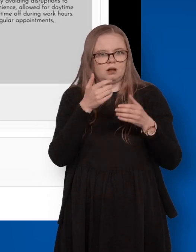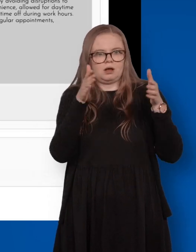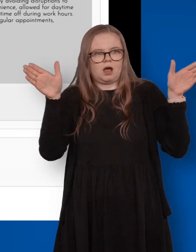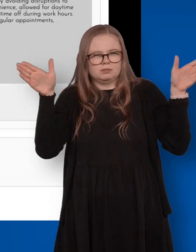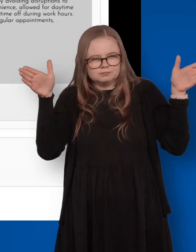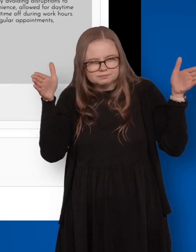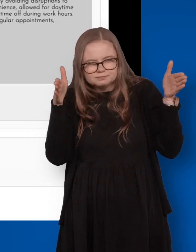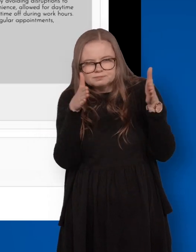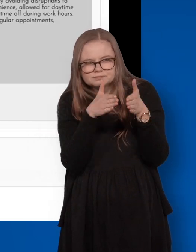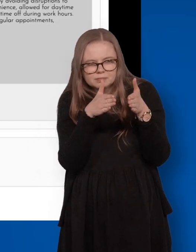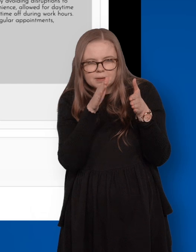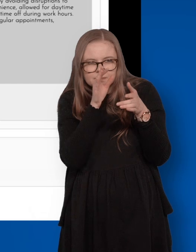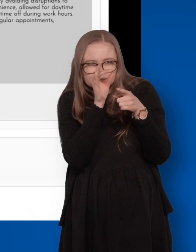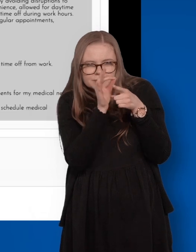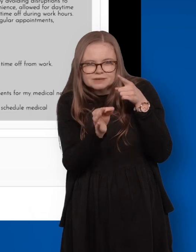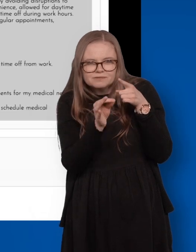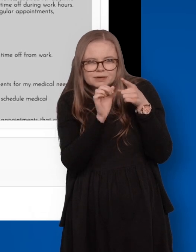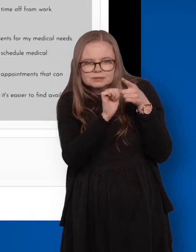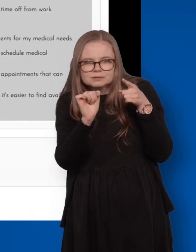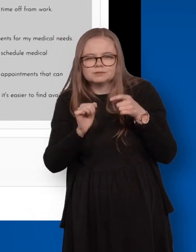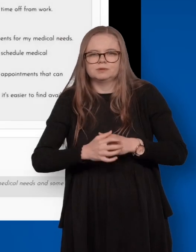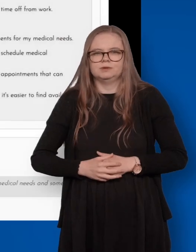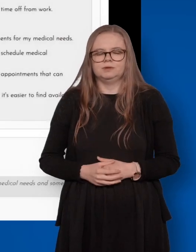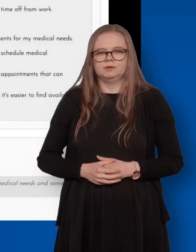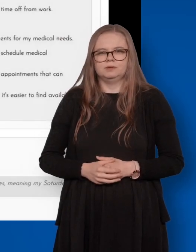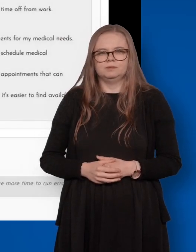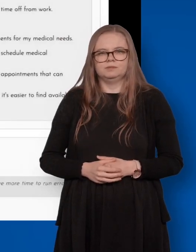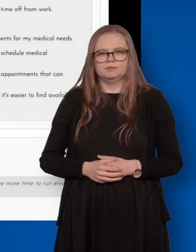like a very large scale, to zoom in to